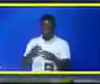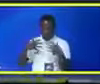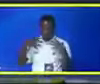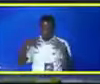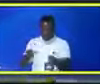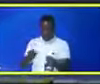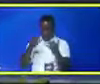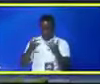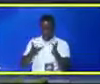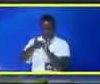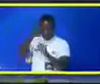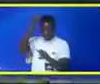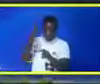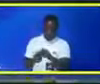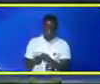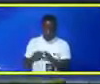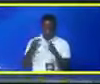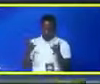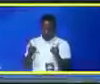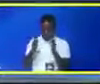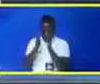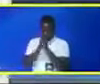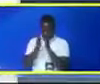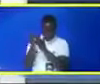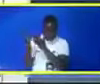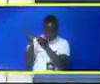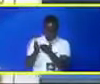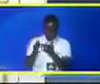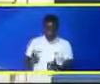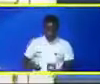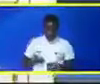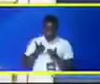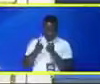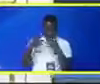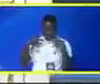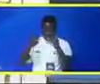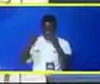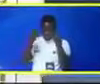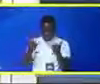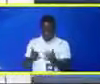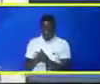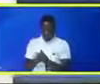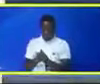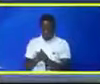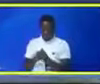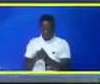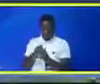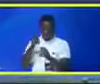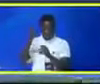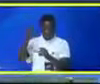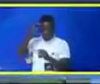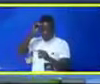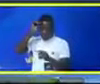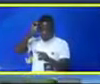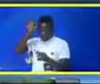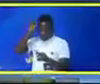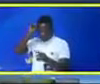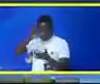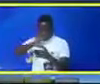healed now. I bring you life and healing now. Migraine headaches, be